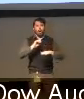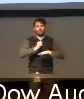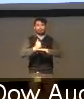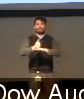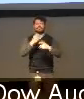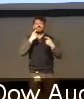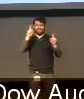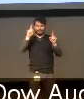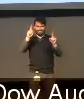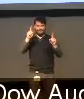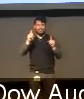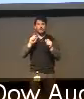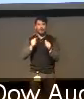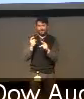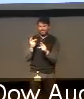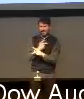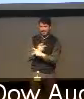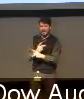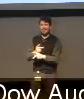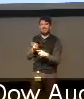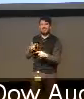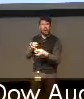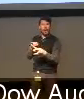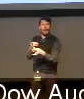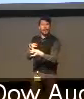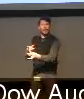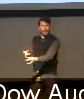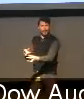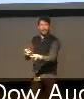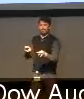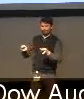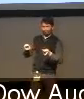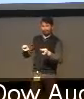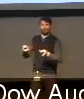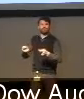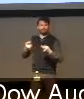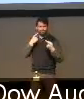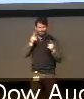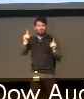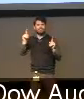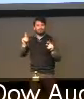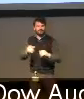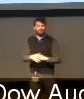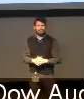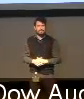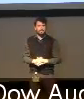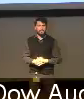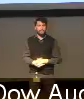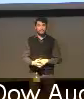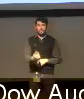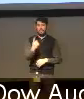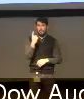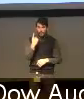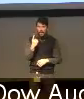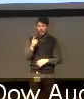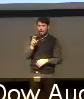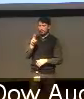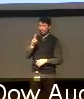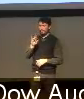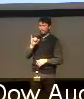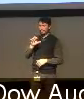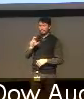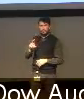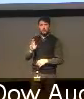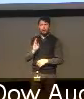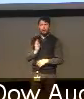and found a way to handle it so that we could keep running smoothly. One of the culture pieces of the RICU that we used from the